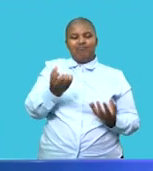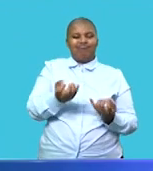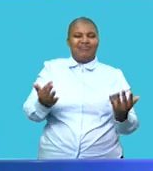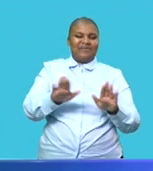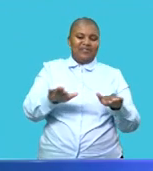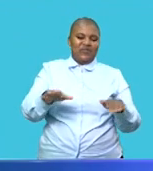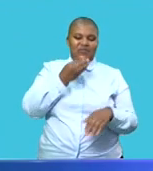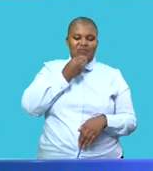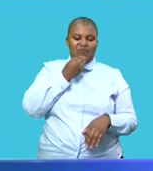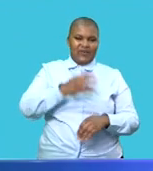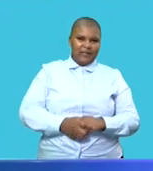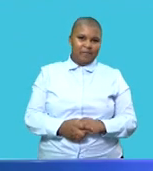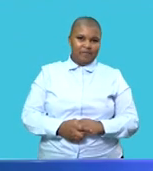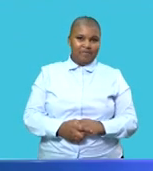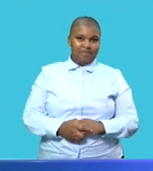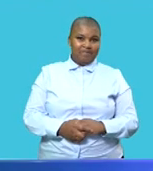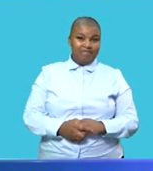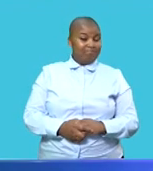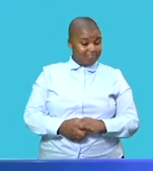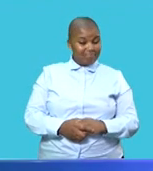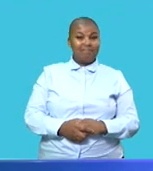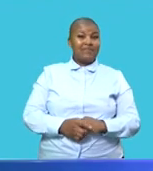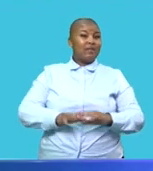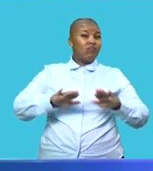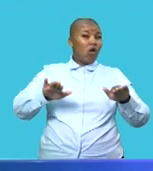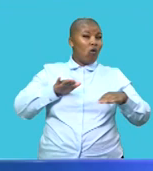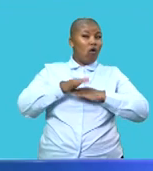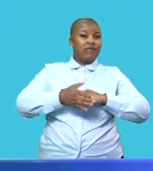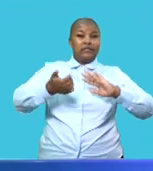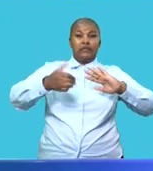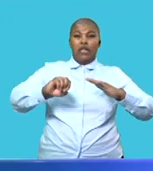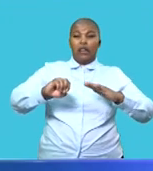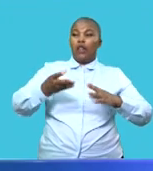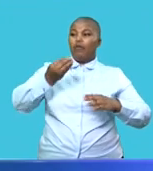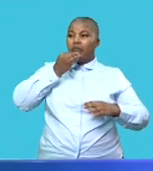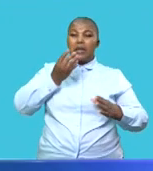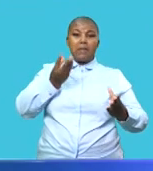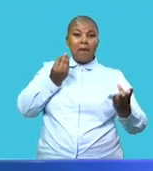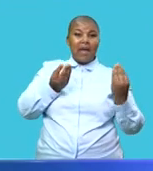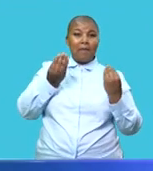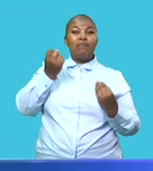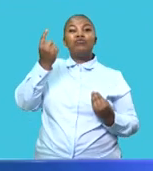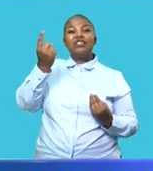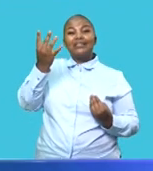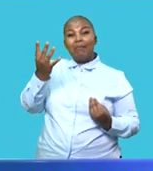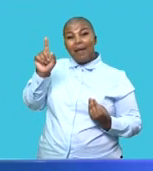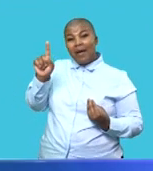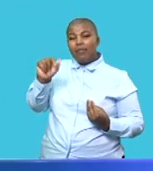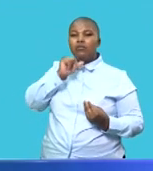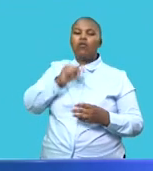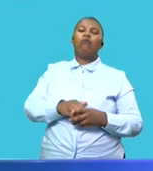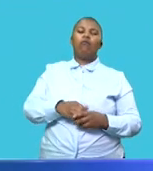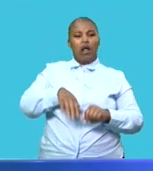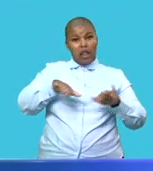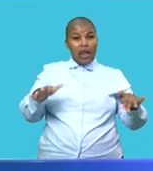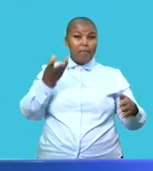kubonisa abafundi abangaphezu kwamashumi ayisithupha bemukela lo mnikelo. Uthishanhloko wesikole uthayini mavimbela uthi labo abahlomulile